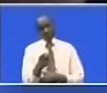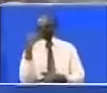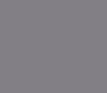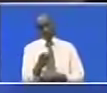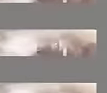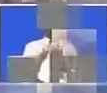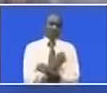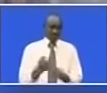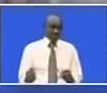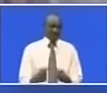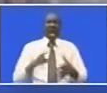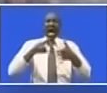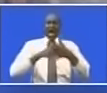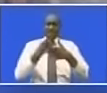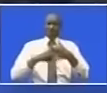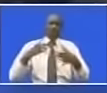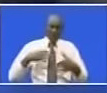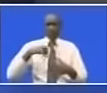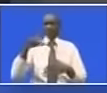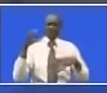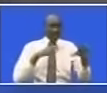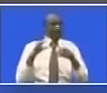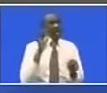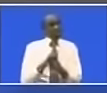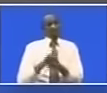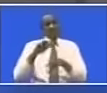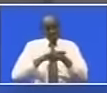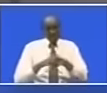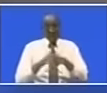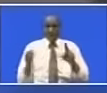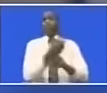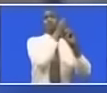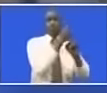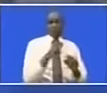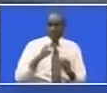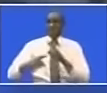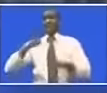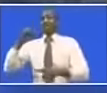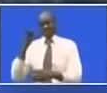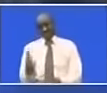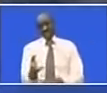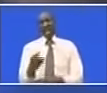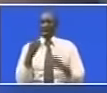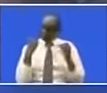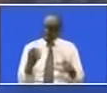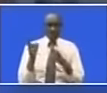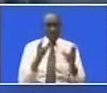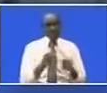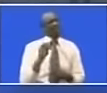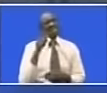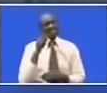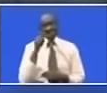not stop it. Albinos face attack in many parts of Africa, but kidnappings, attacks and killings are more common in